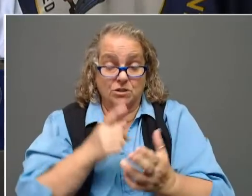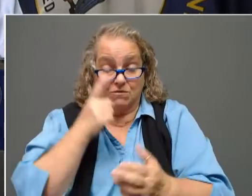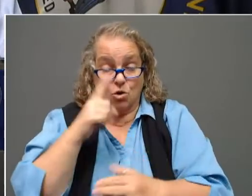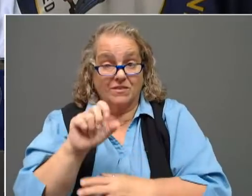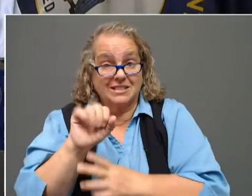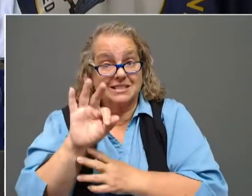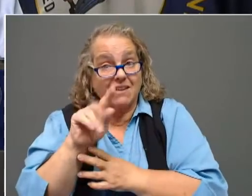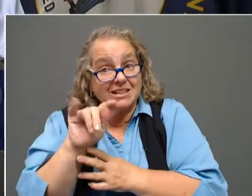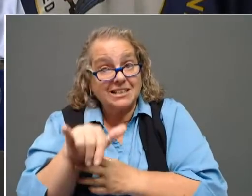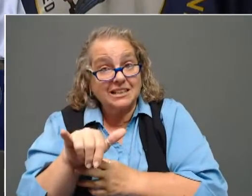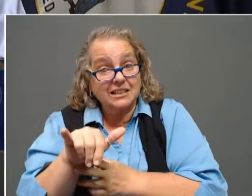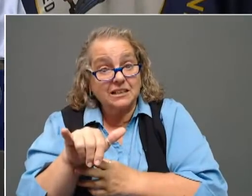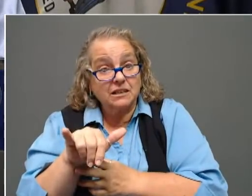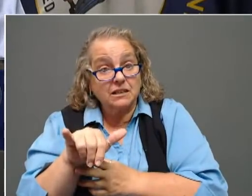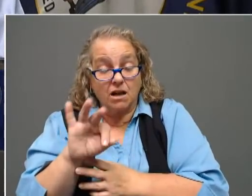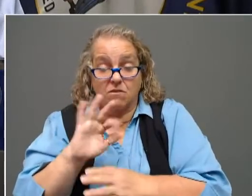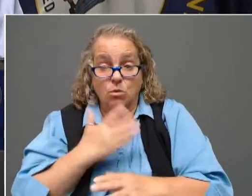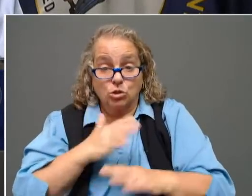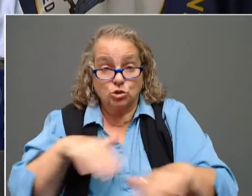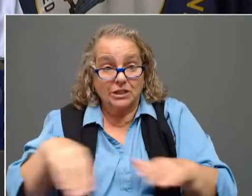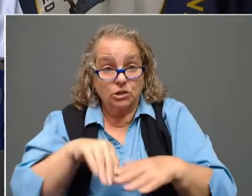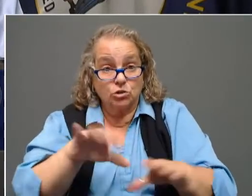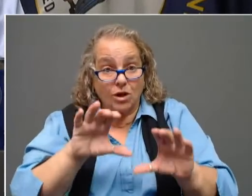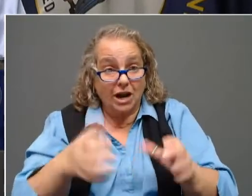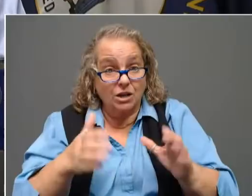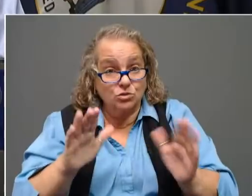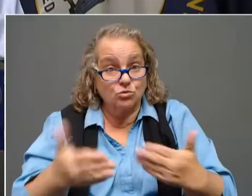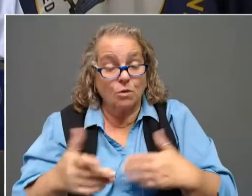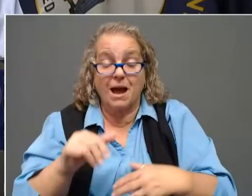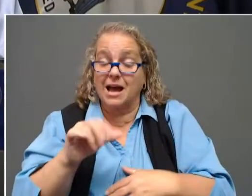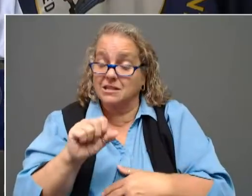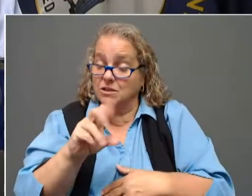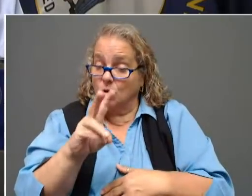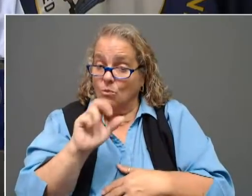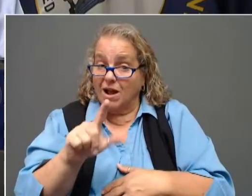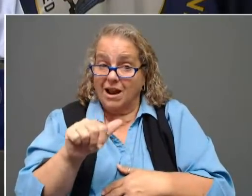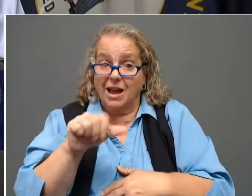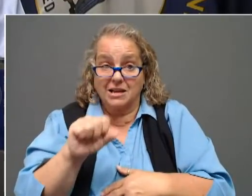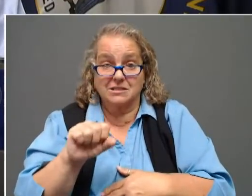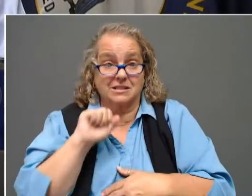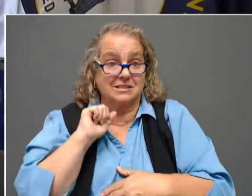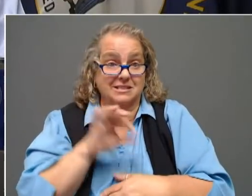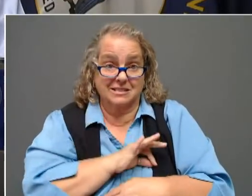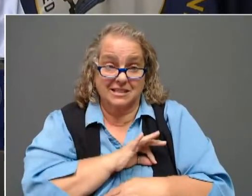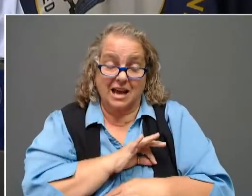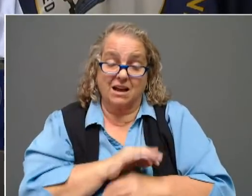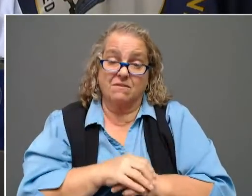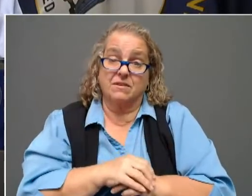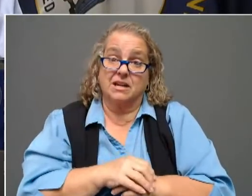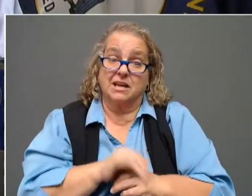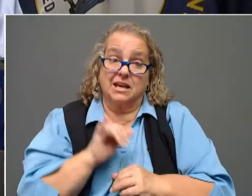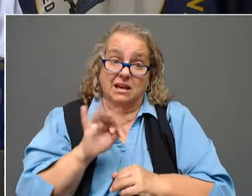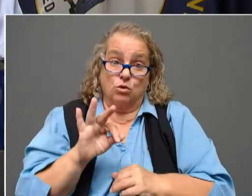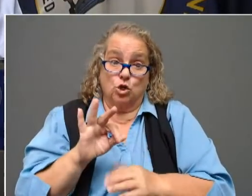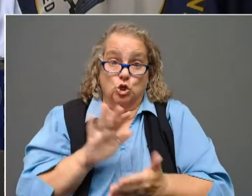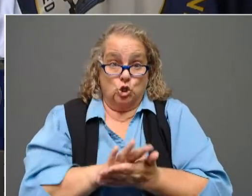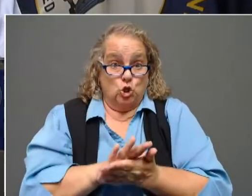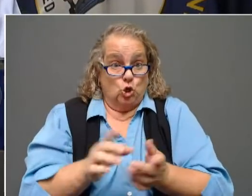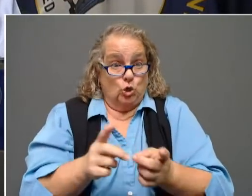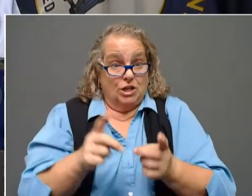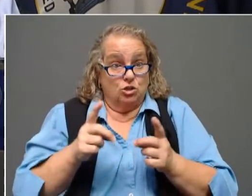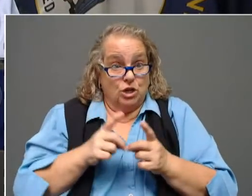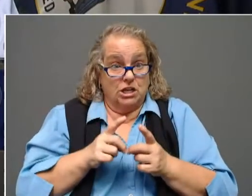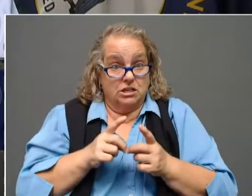of the children in your classroom as well as the staff. If school districts put